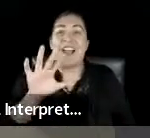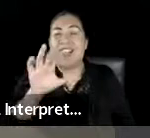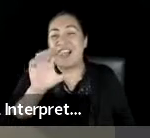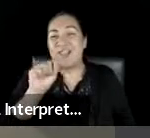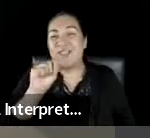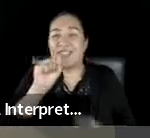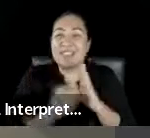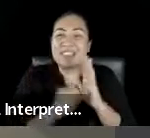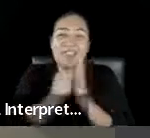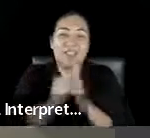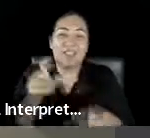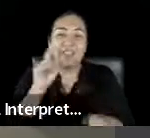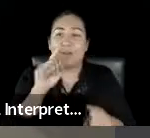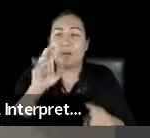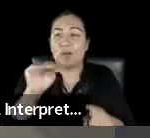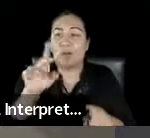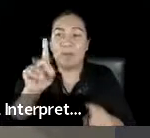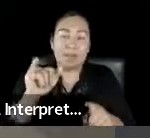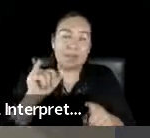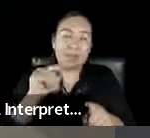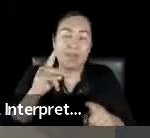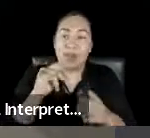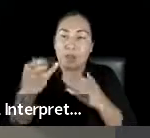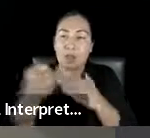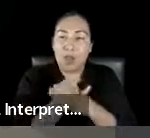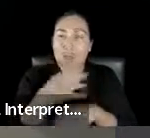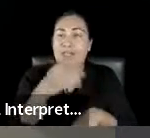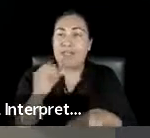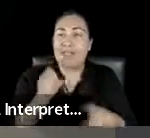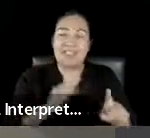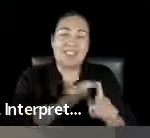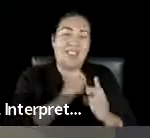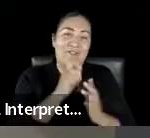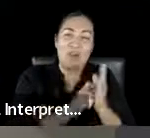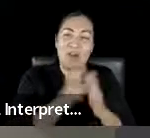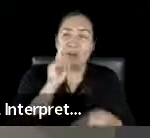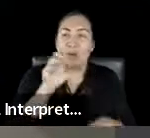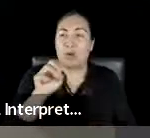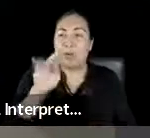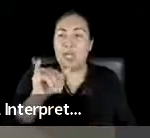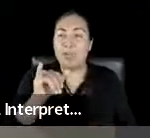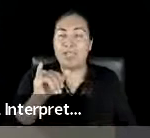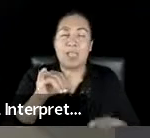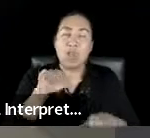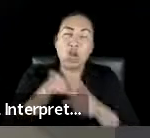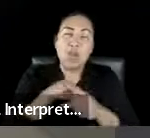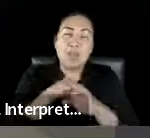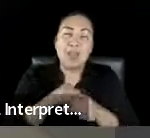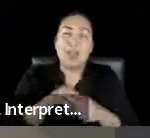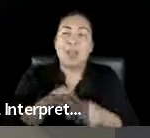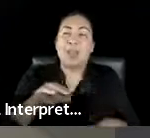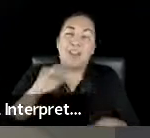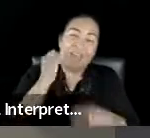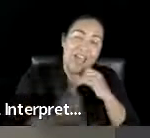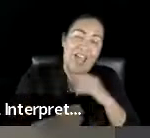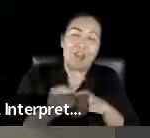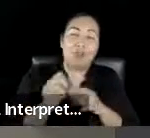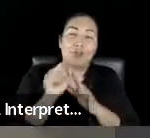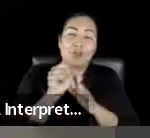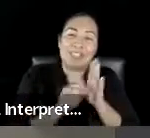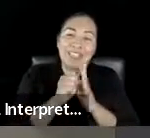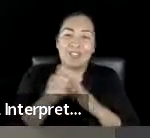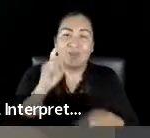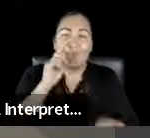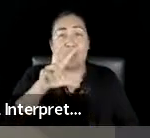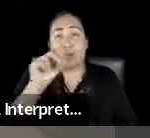Emmy-nominated final season of 30 Rock. Lang, first, thank you for your wonderful work. Thank you for showing up tonight, and thank you for being patient